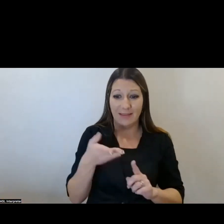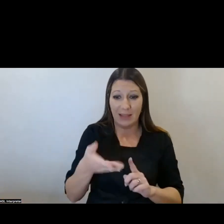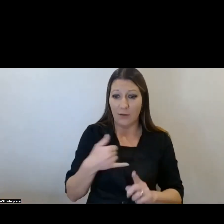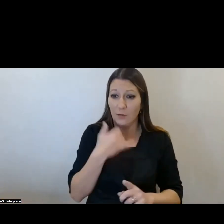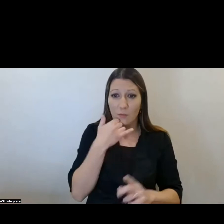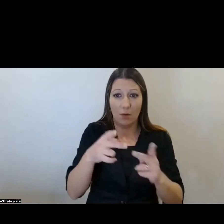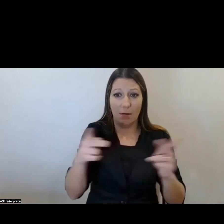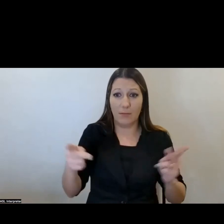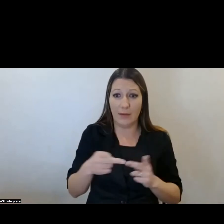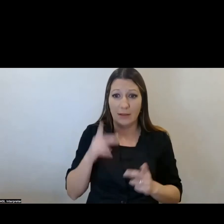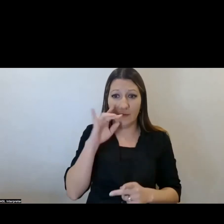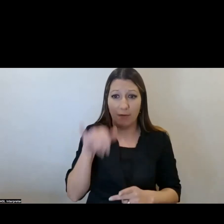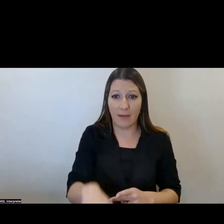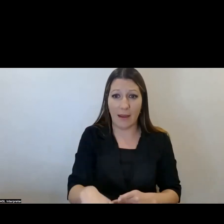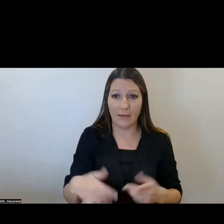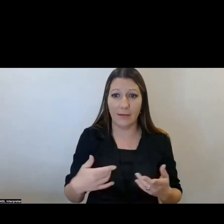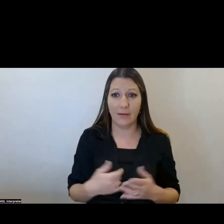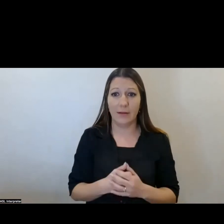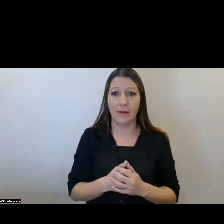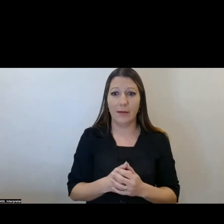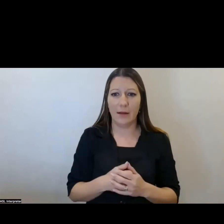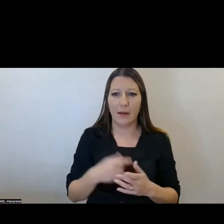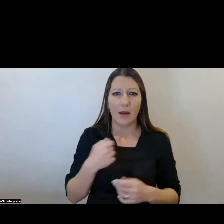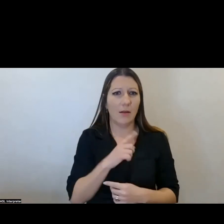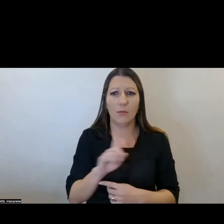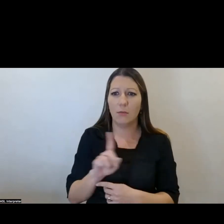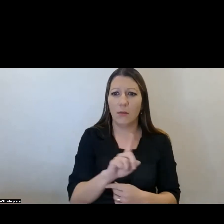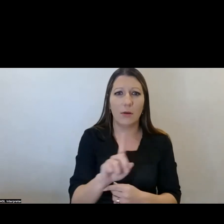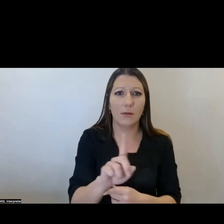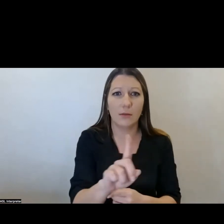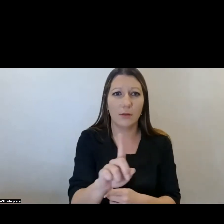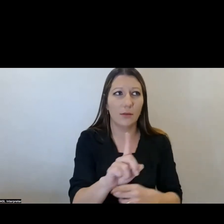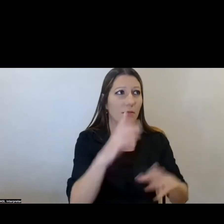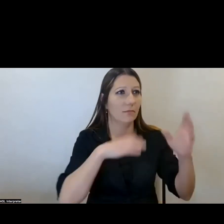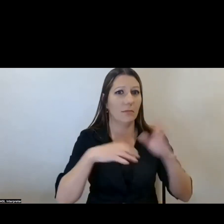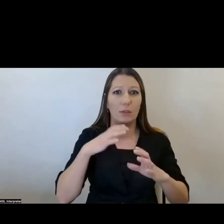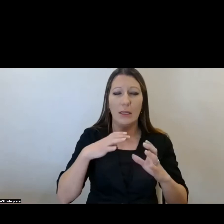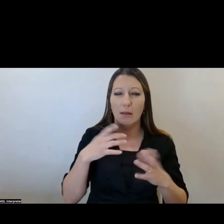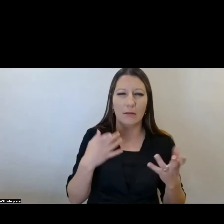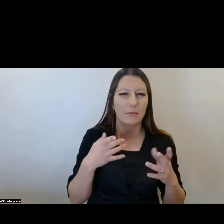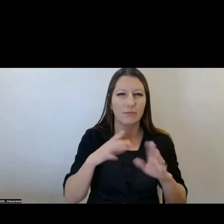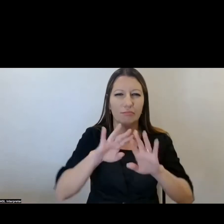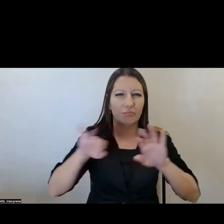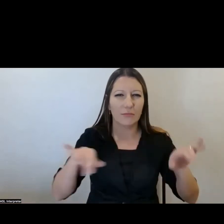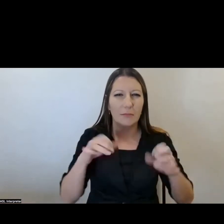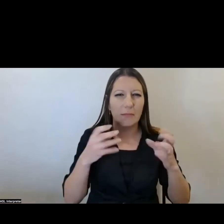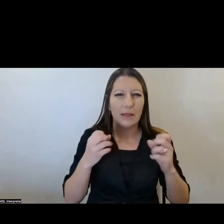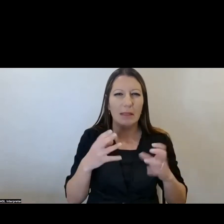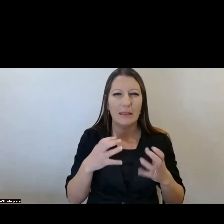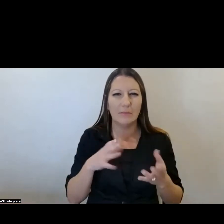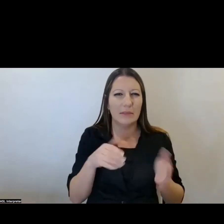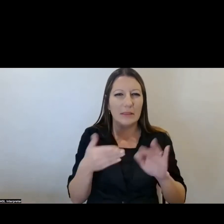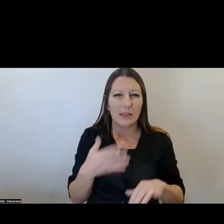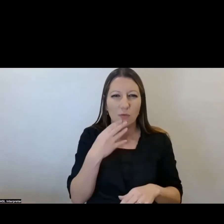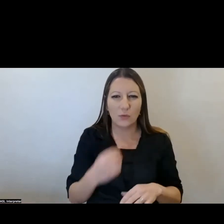blank page for scribbling stashes till the whole space is black. There's a few gaps. Rabbi L. Cohen said, there's a crack